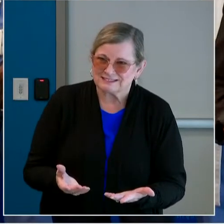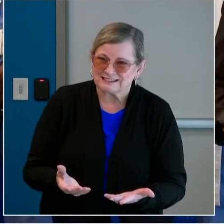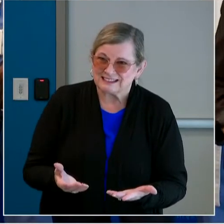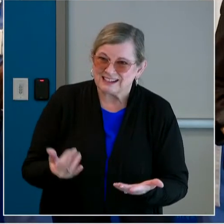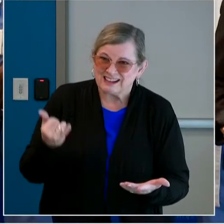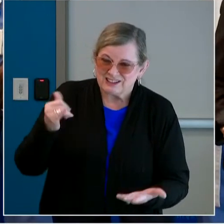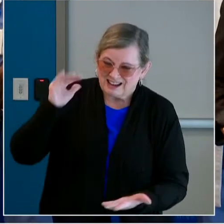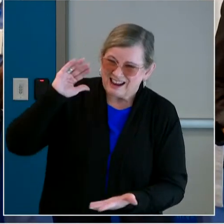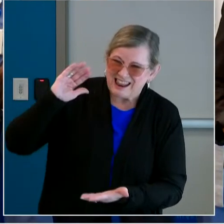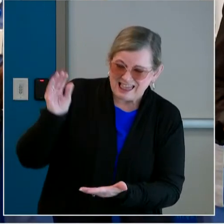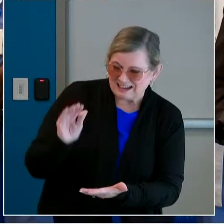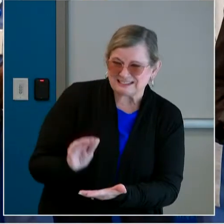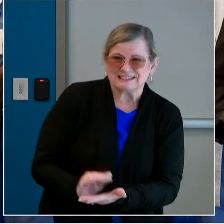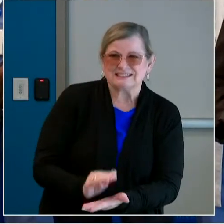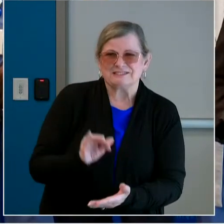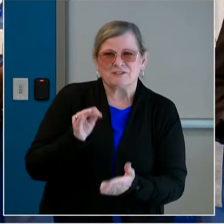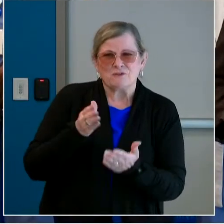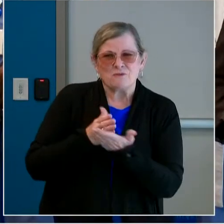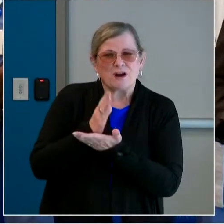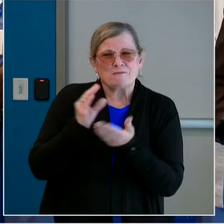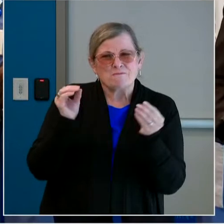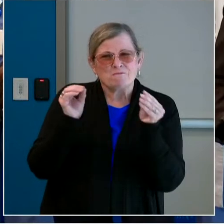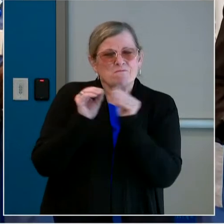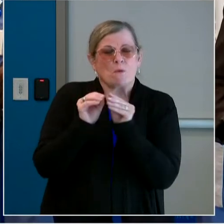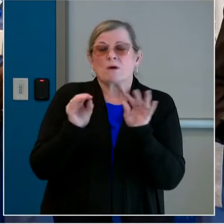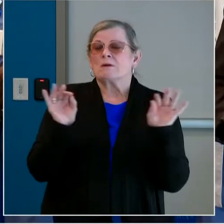fundamental, more important